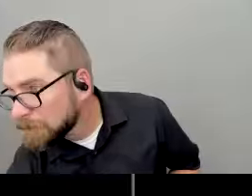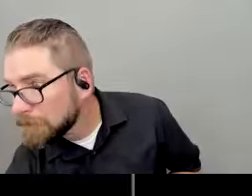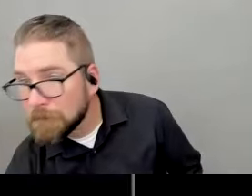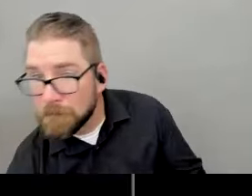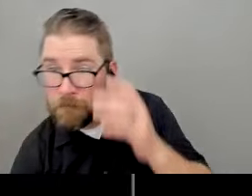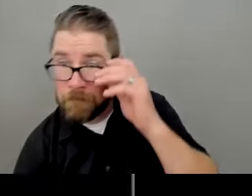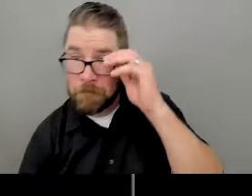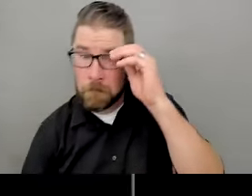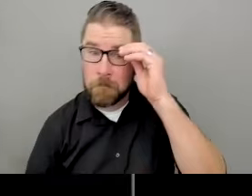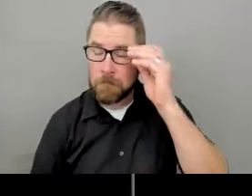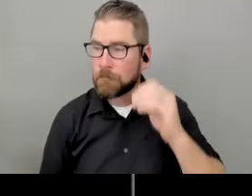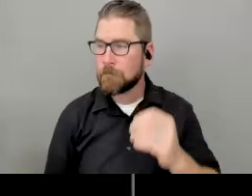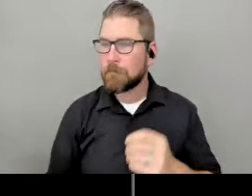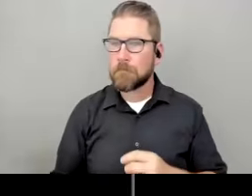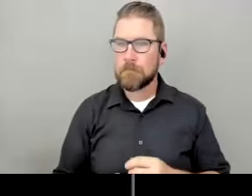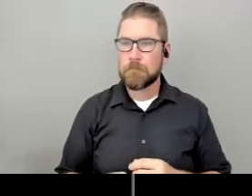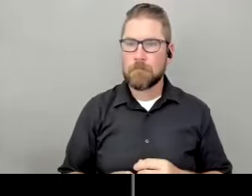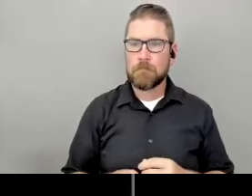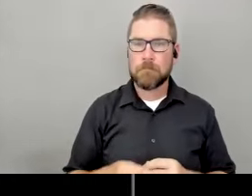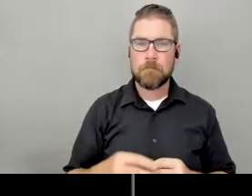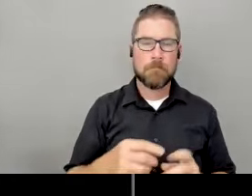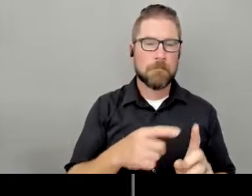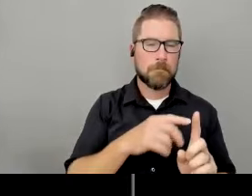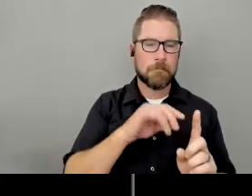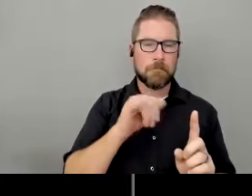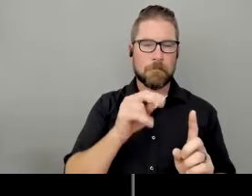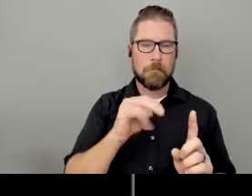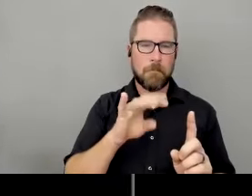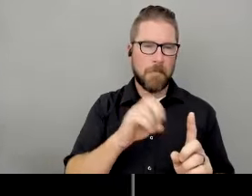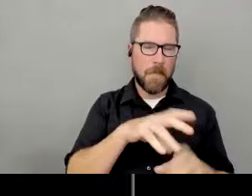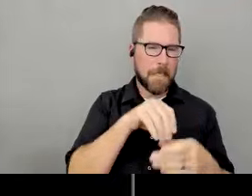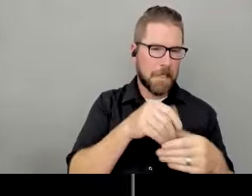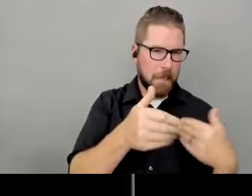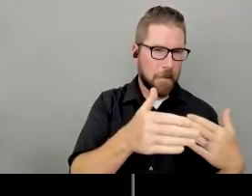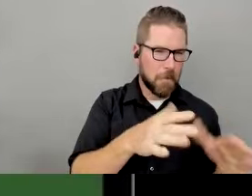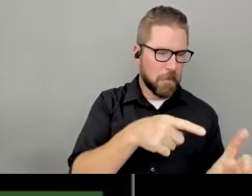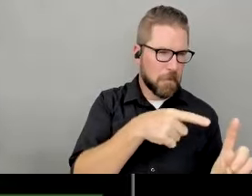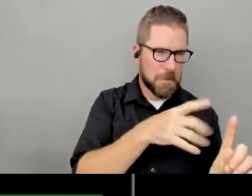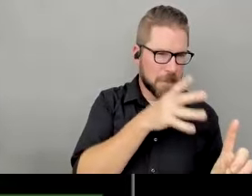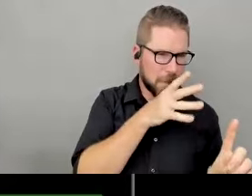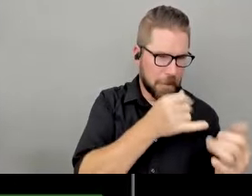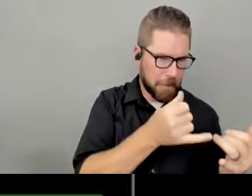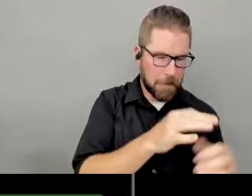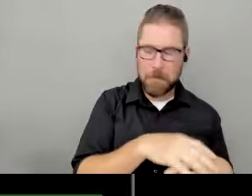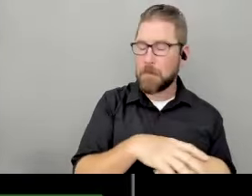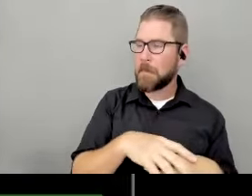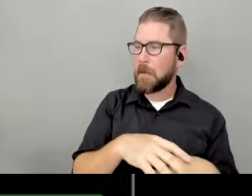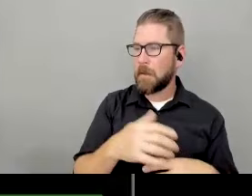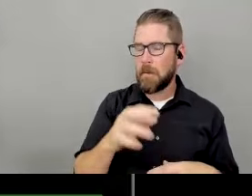So chose another place to stop the students, make sure they're paying